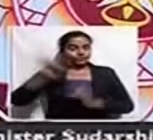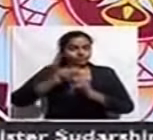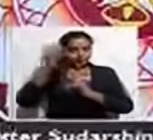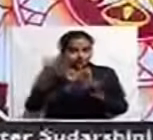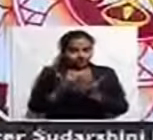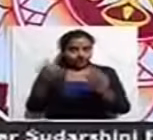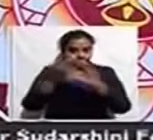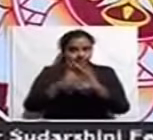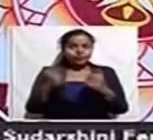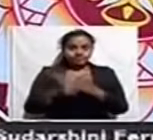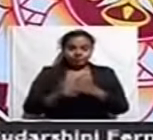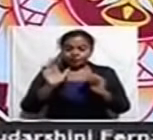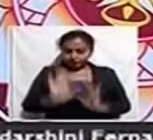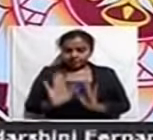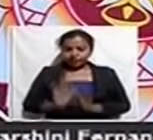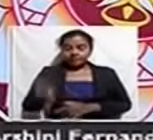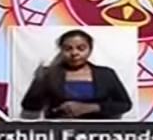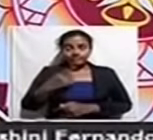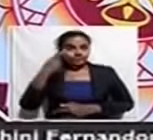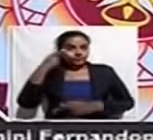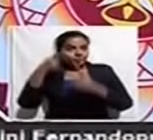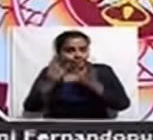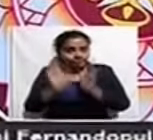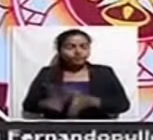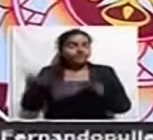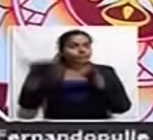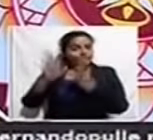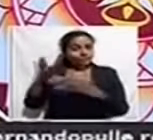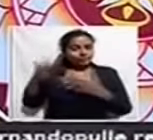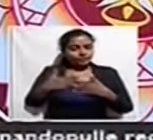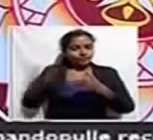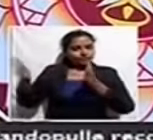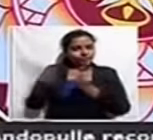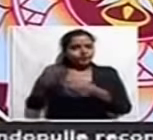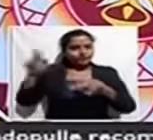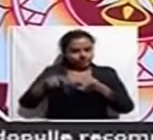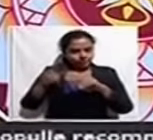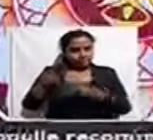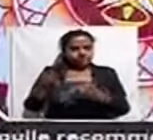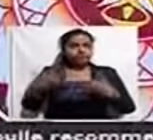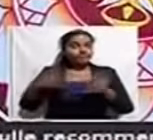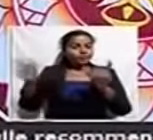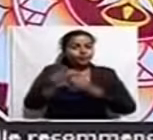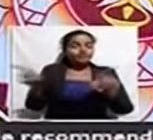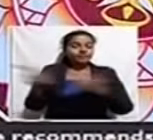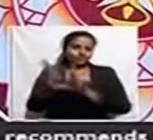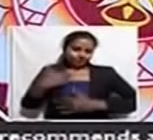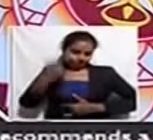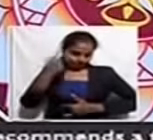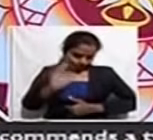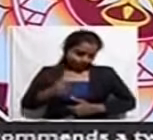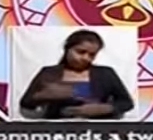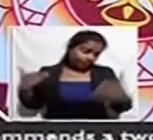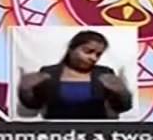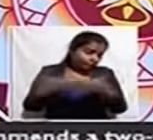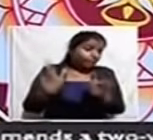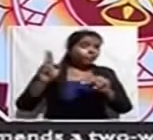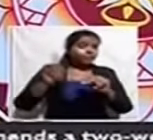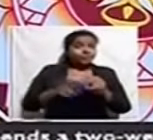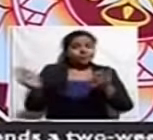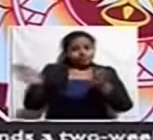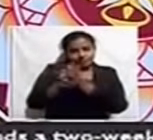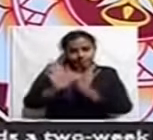consider India our closest neighbor and a long-standing friend, and we understand their